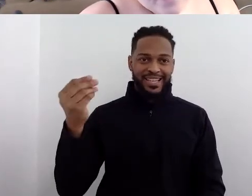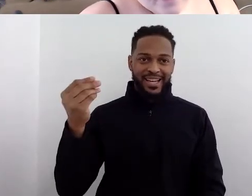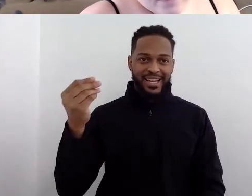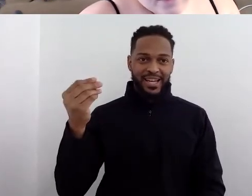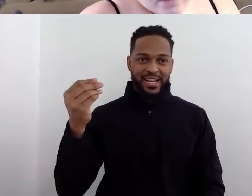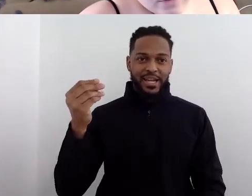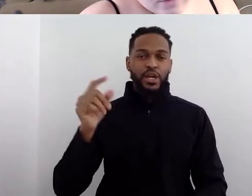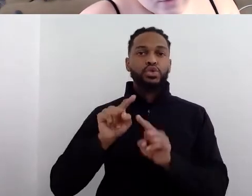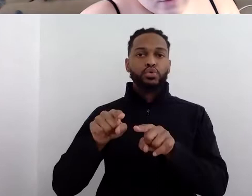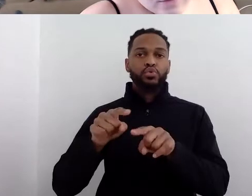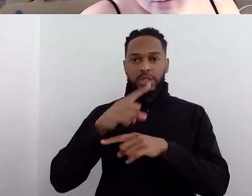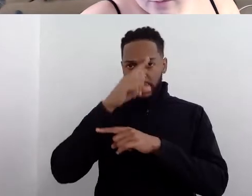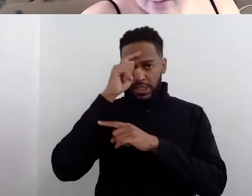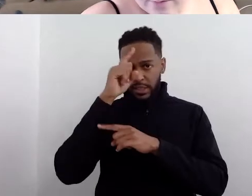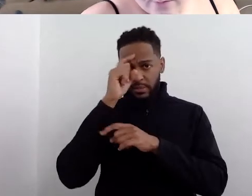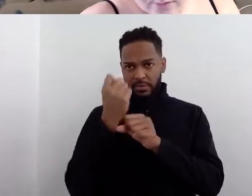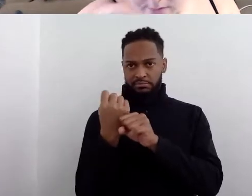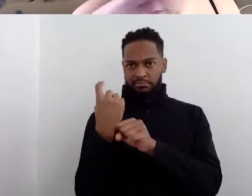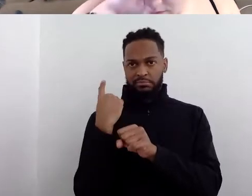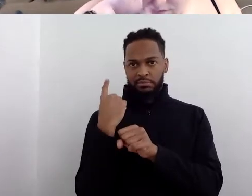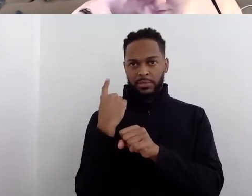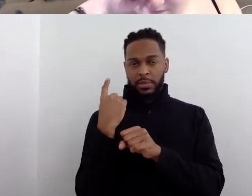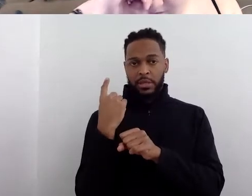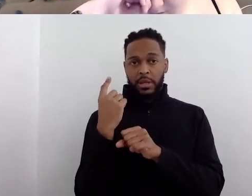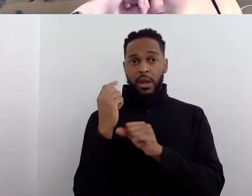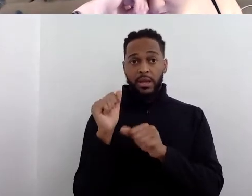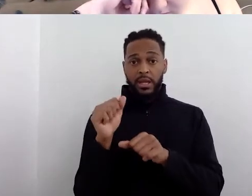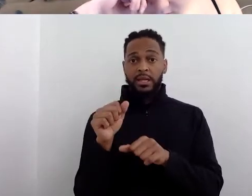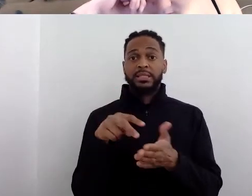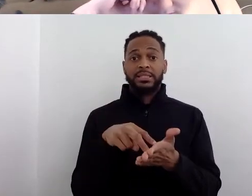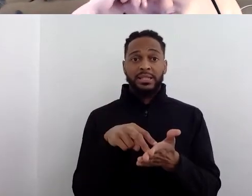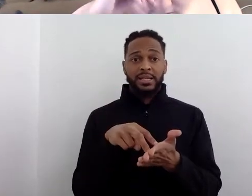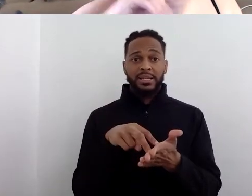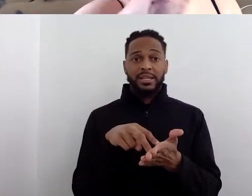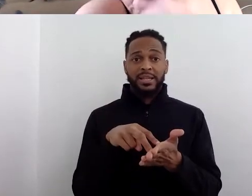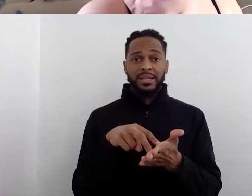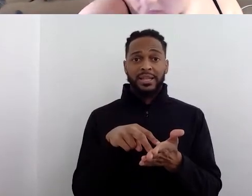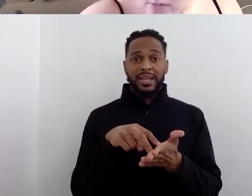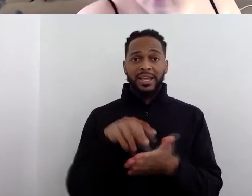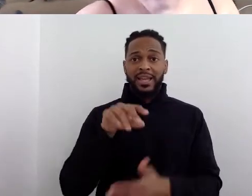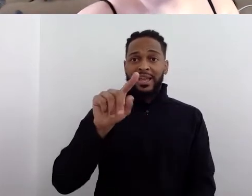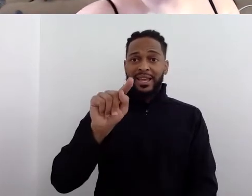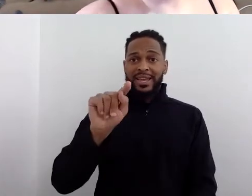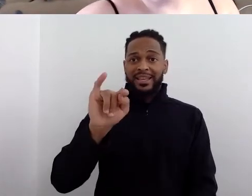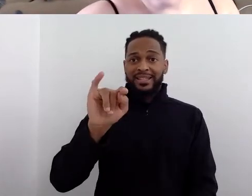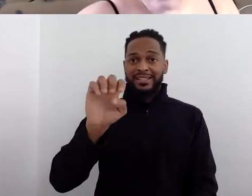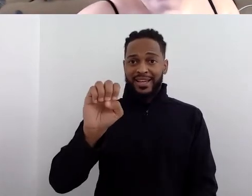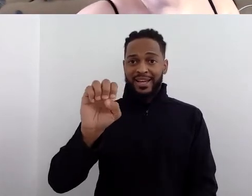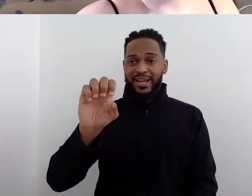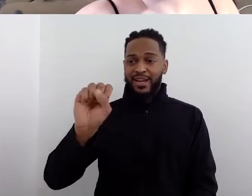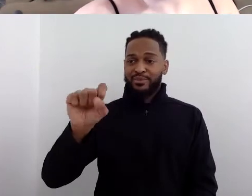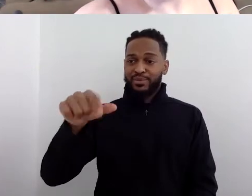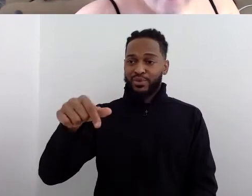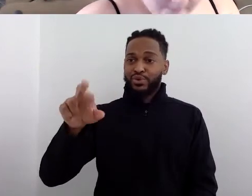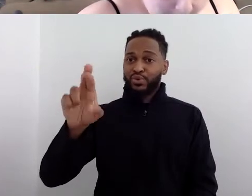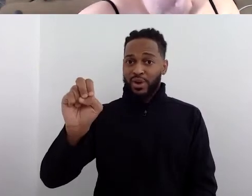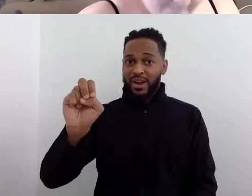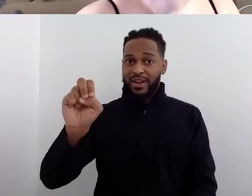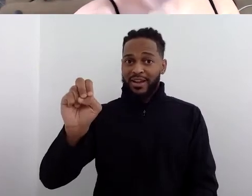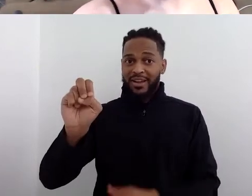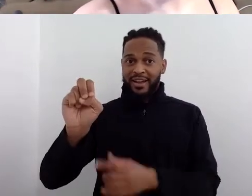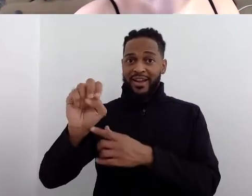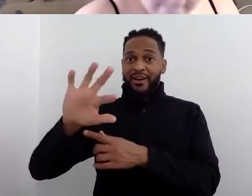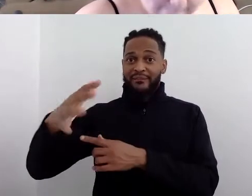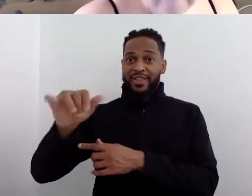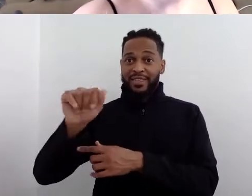the summer, and you can literally stand in the middle of Times Square on Fifth Avenue and lay in the middle of the street and not